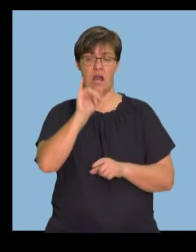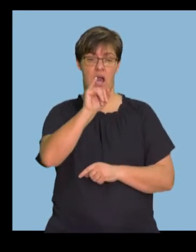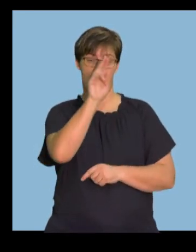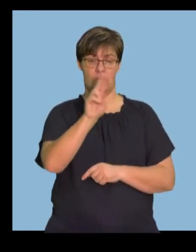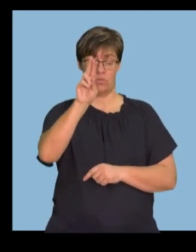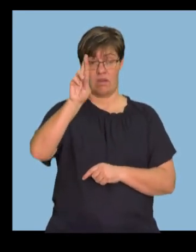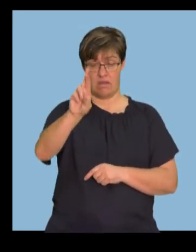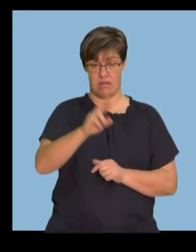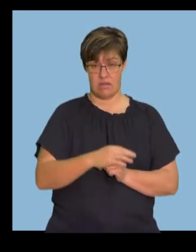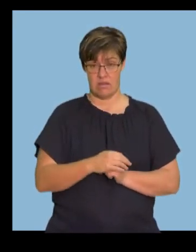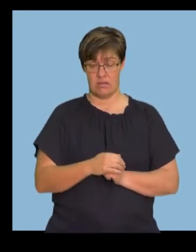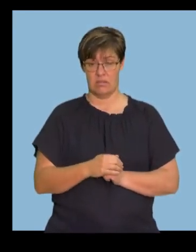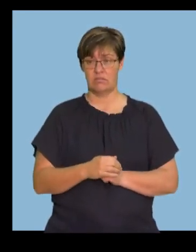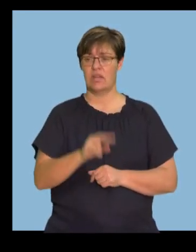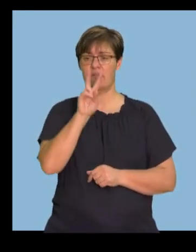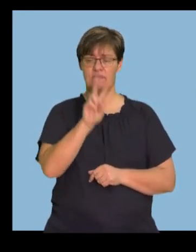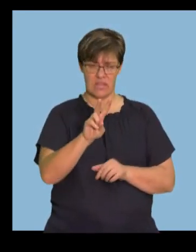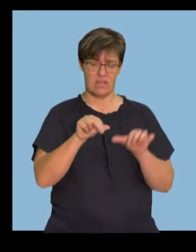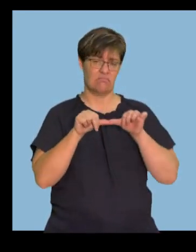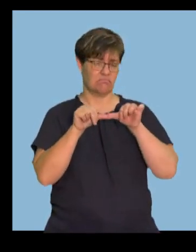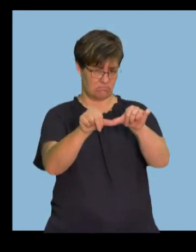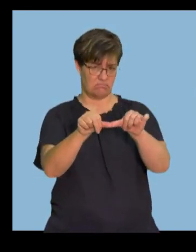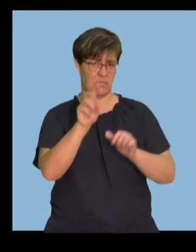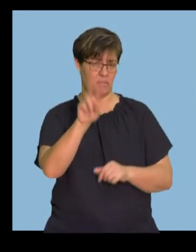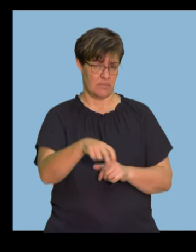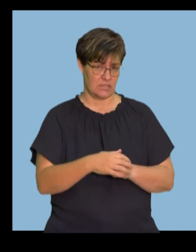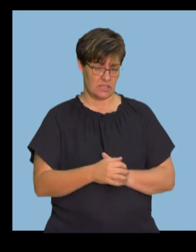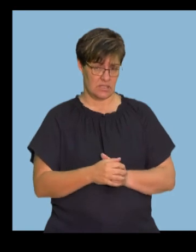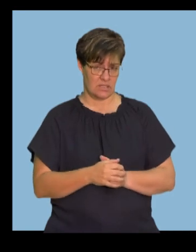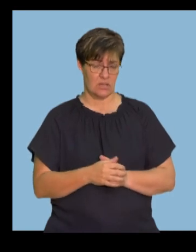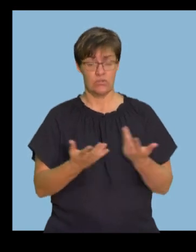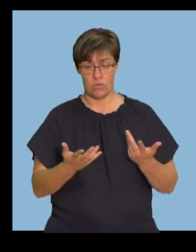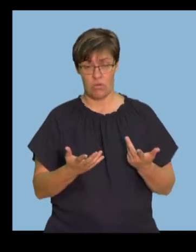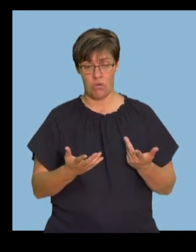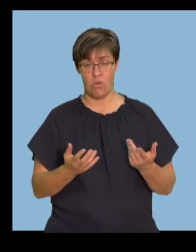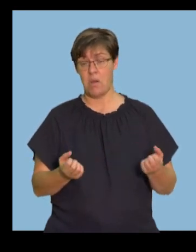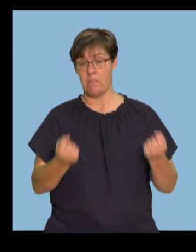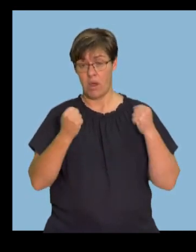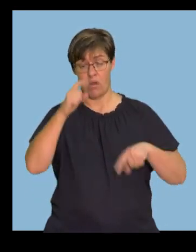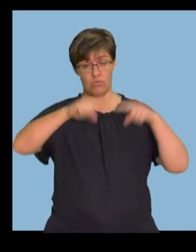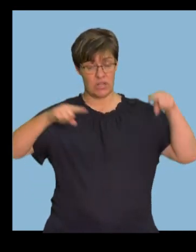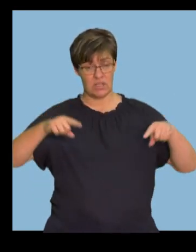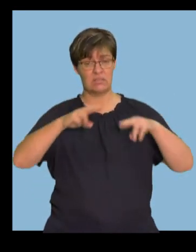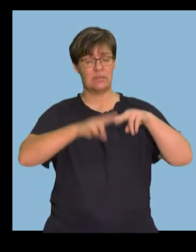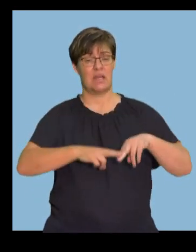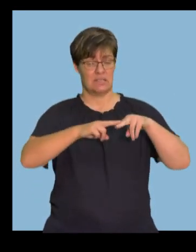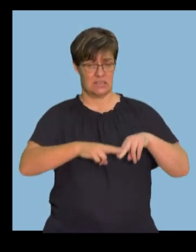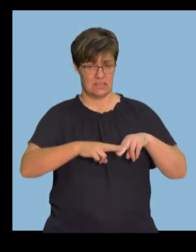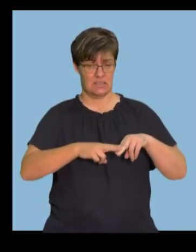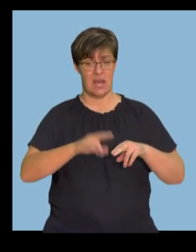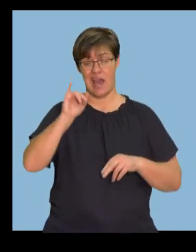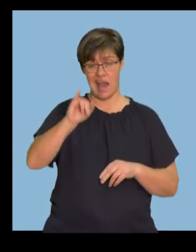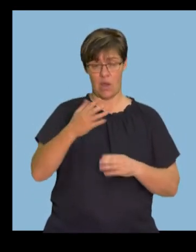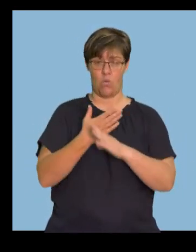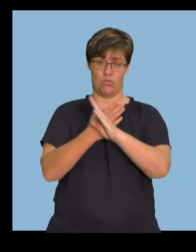is equals to I squared R. It says to us, V will be constant. So either the power rating will depend on